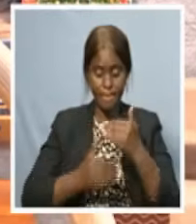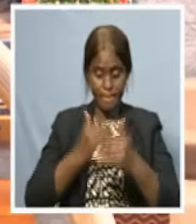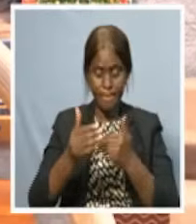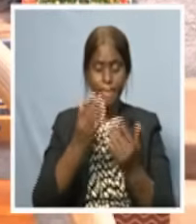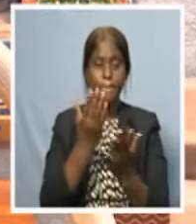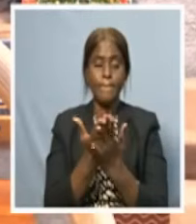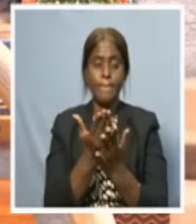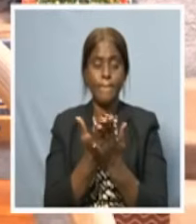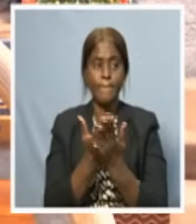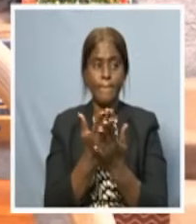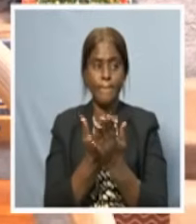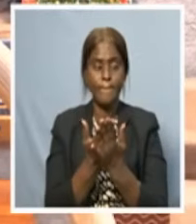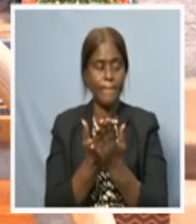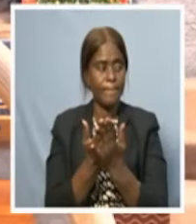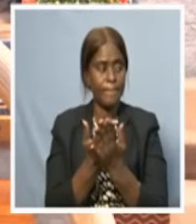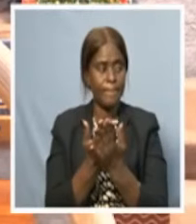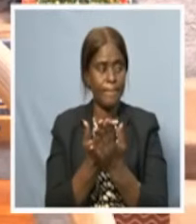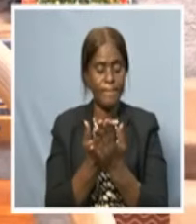Next motion.